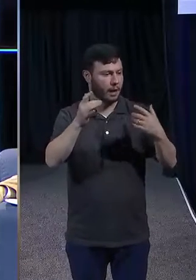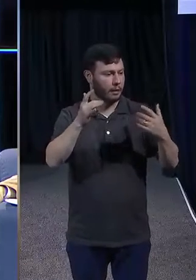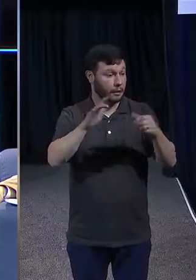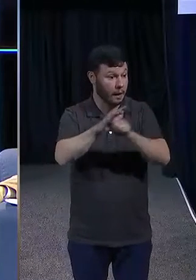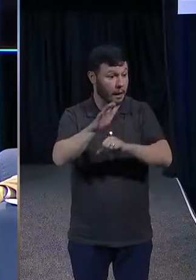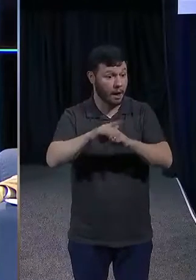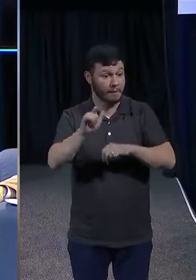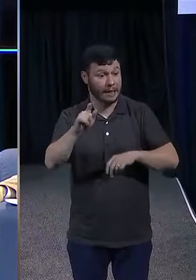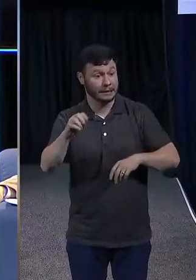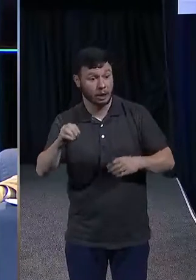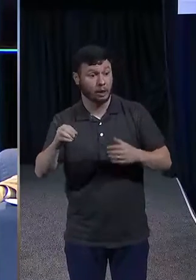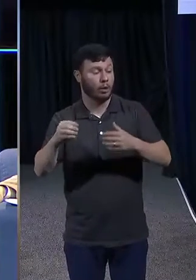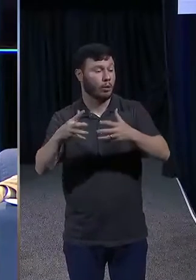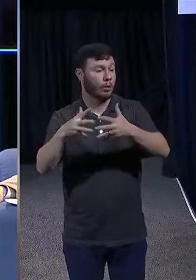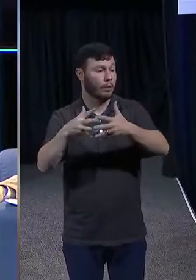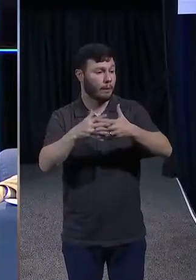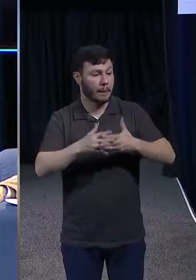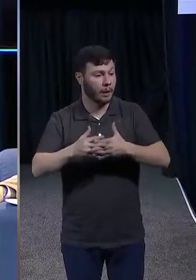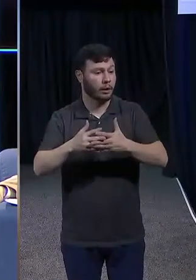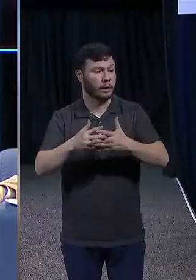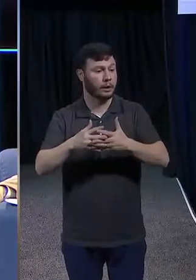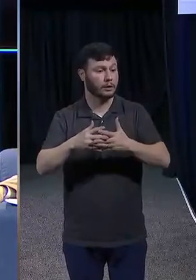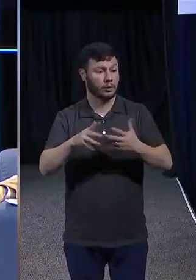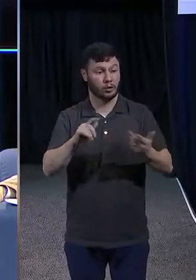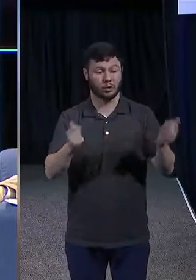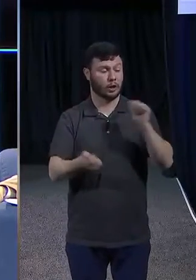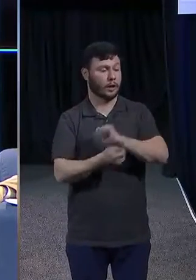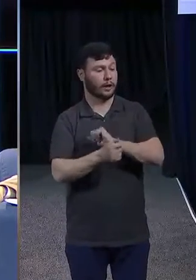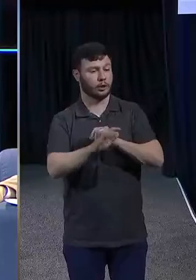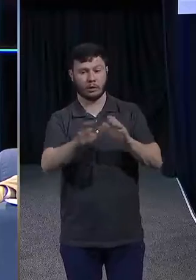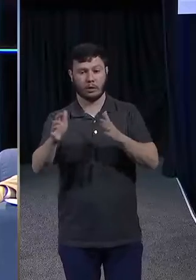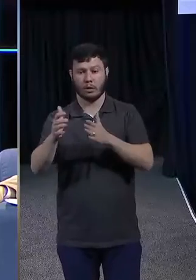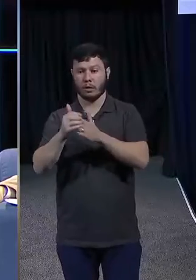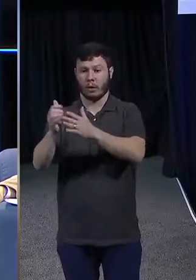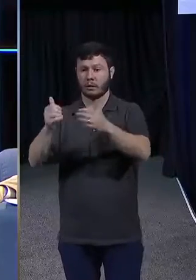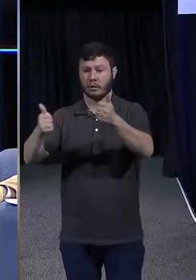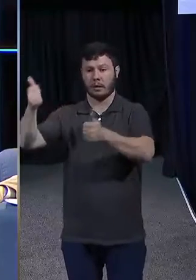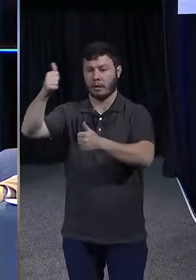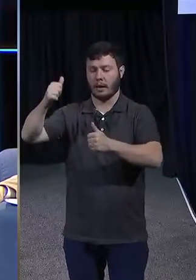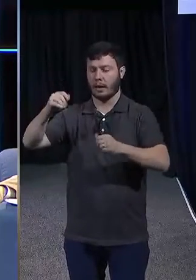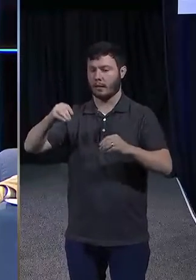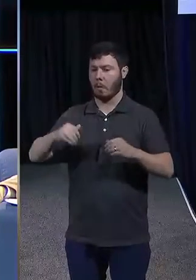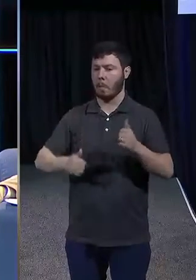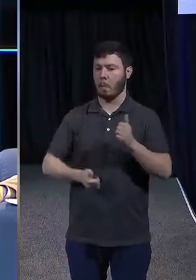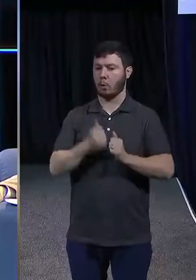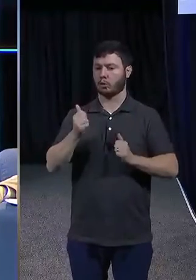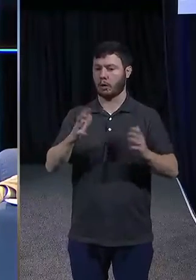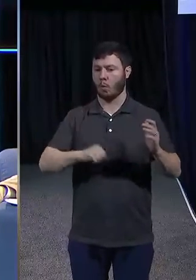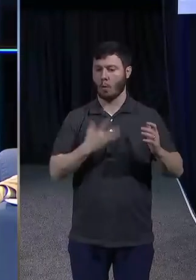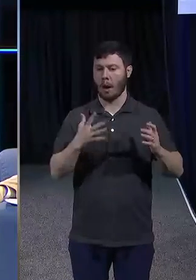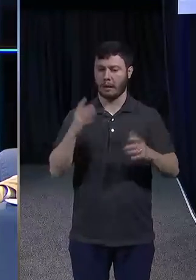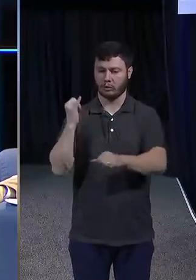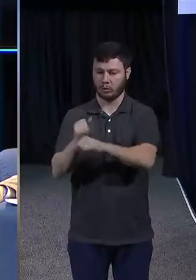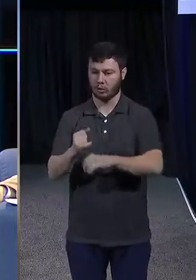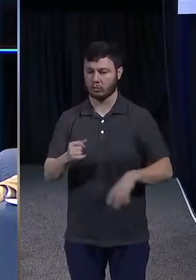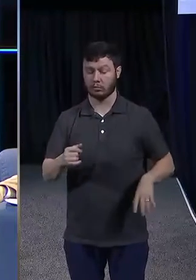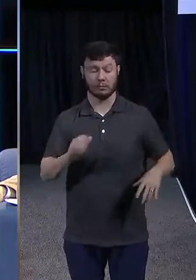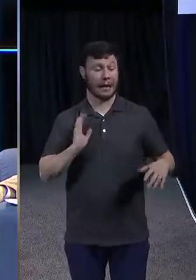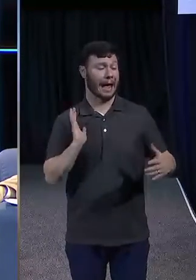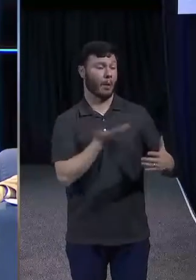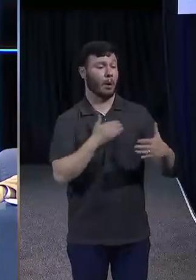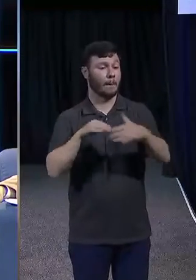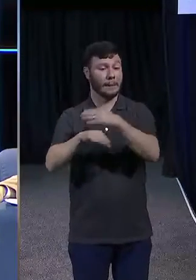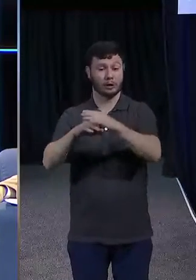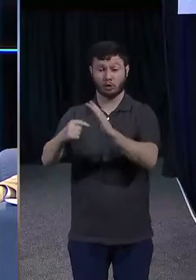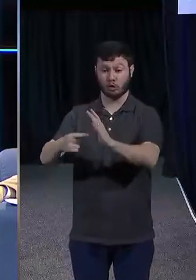Americans to change the leadership ranks in predominantly white institutions. We have to change our admissions criteria. We